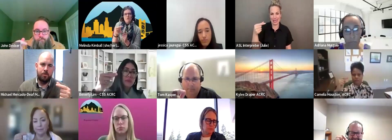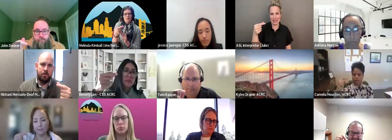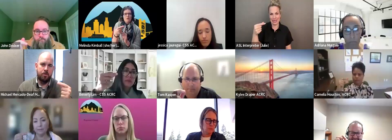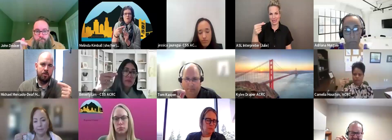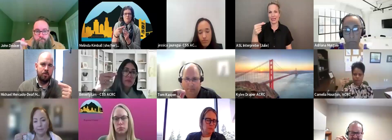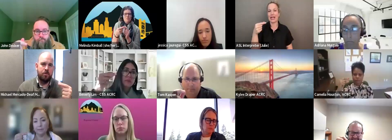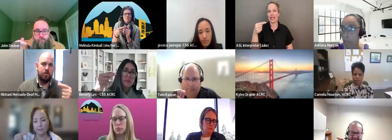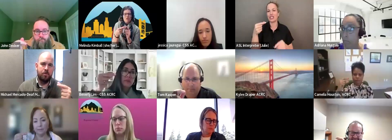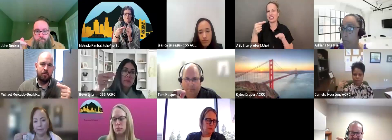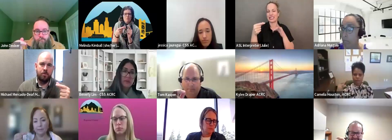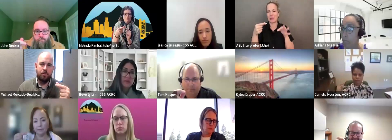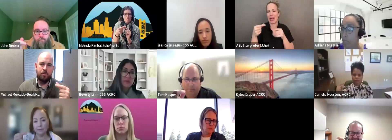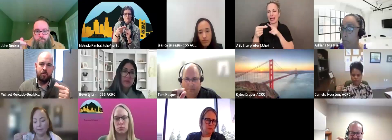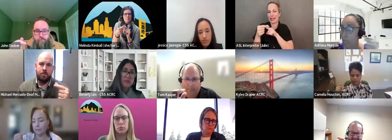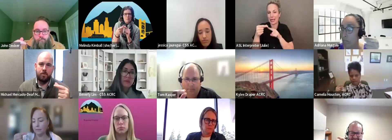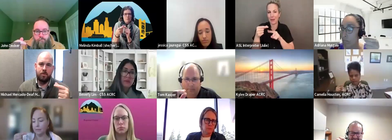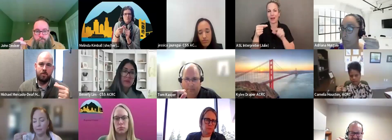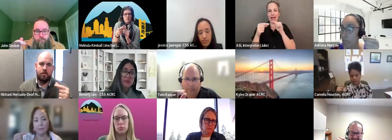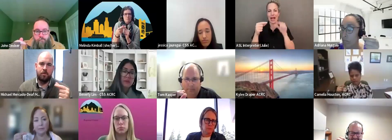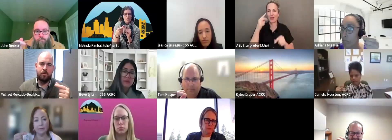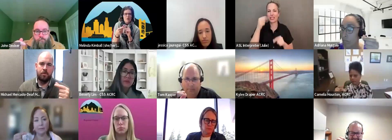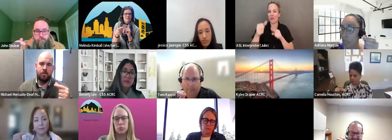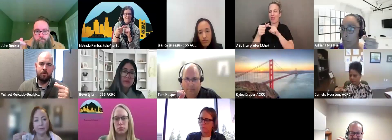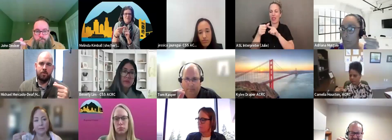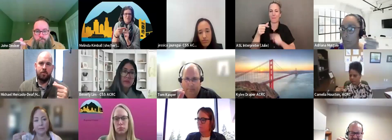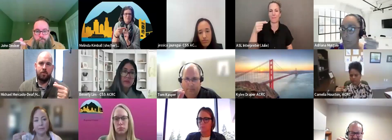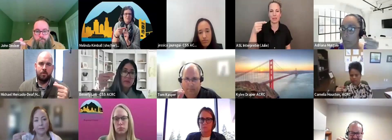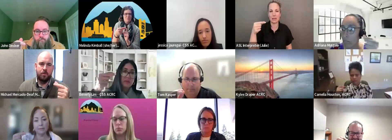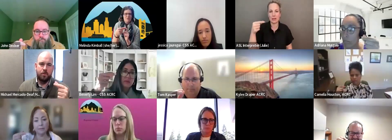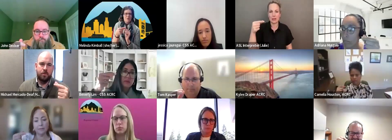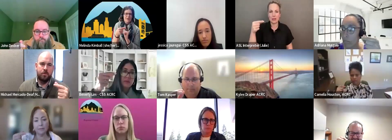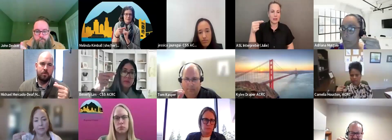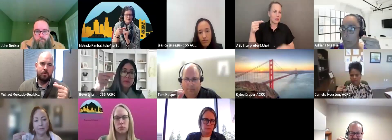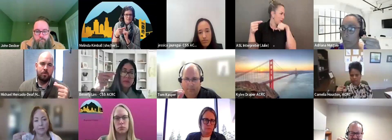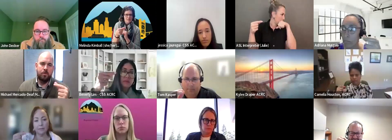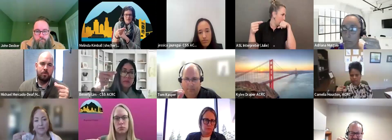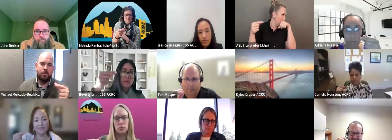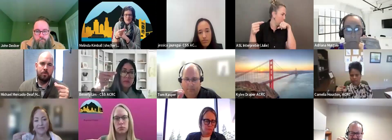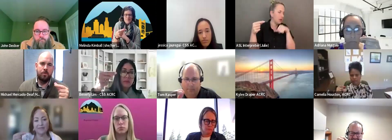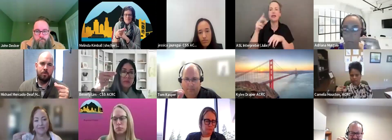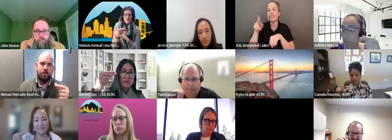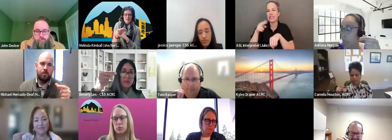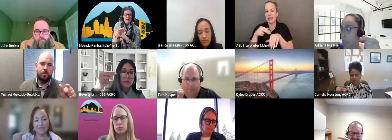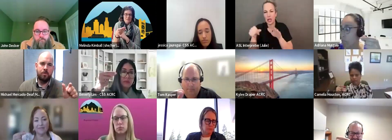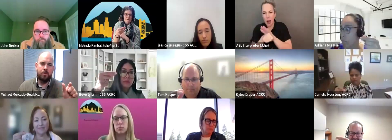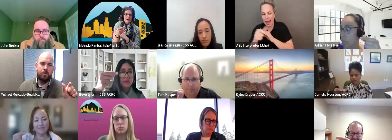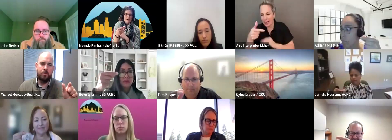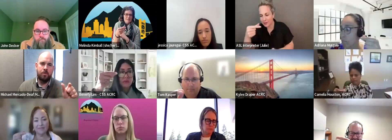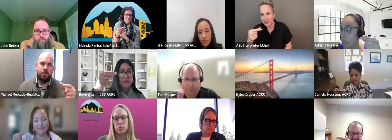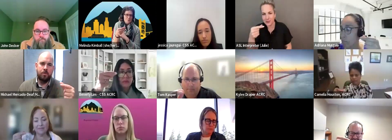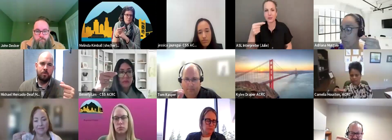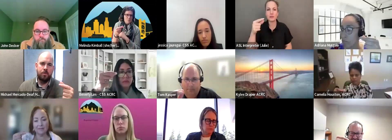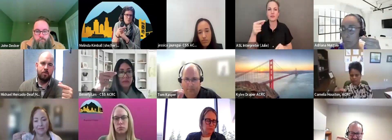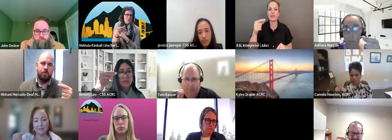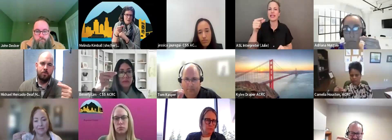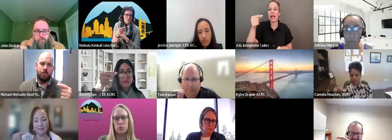here. You can also see my thumb kind of come up back here. It doesn't have to. Typically, you hide it. And I like to say